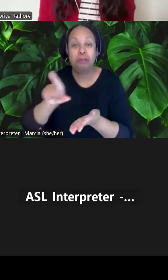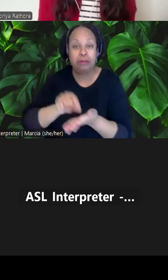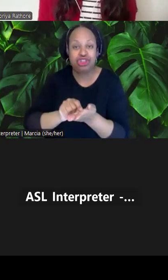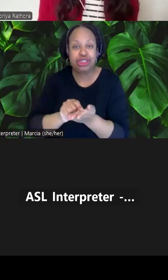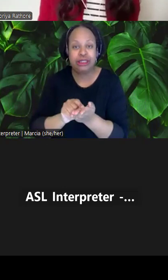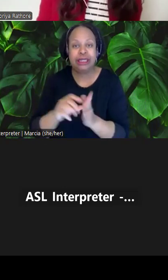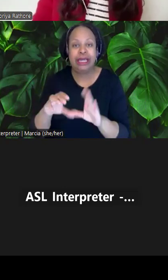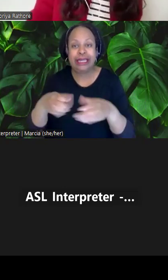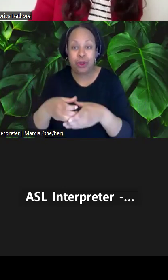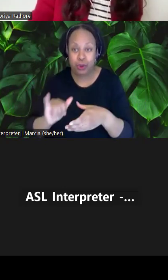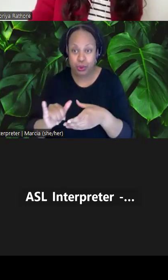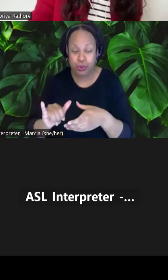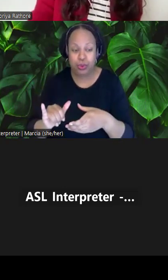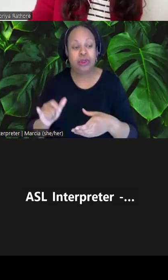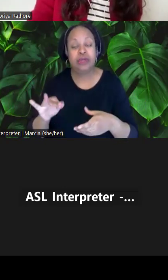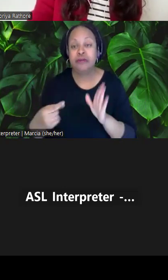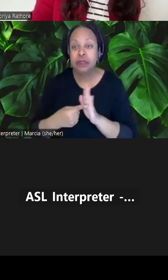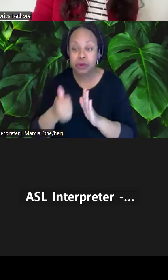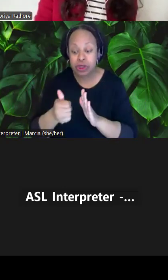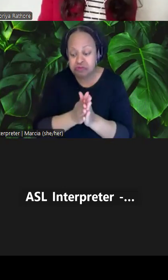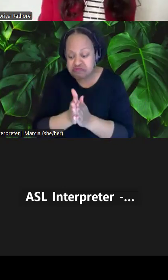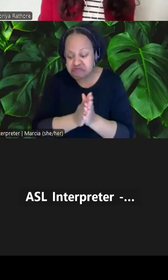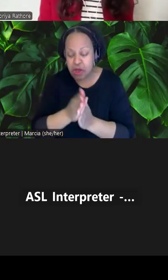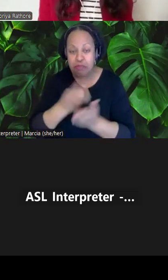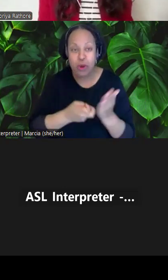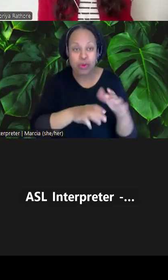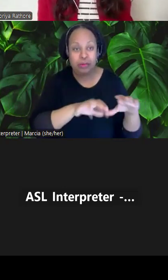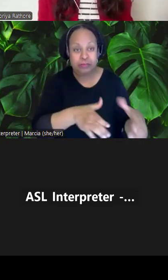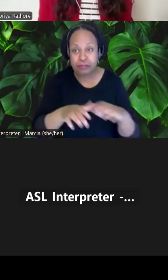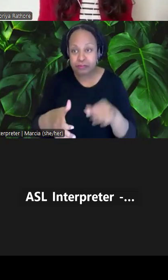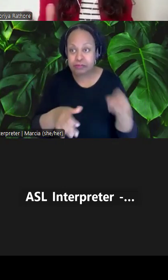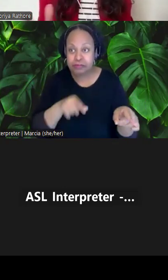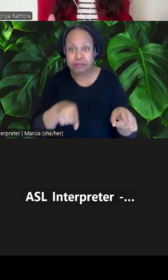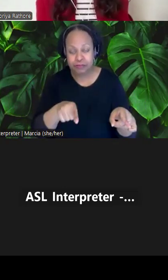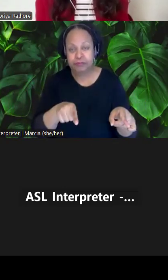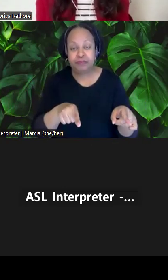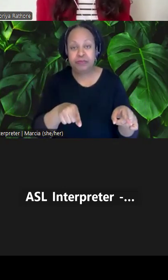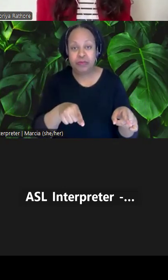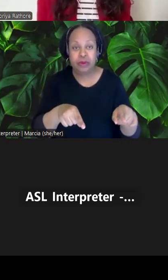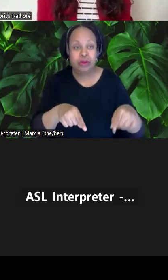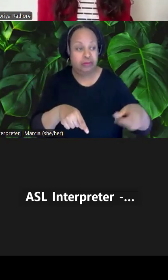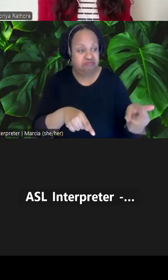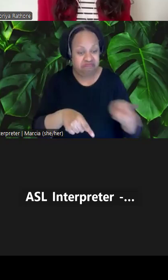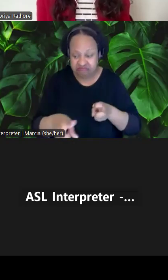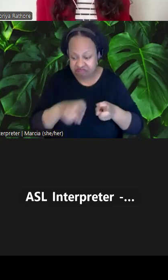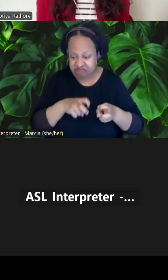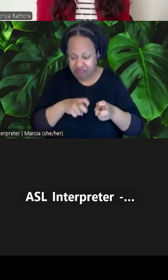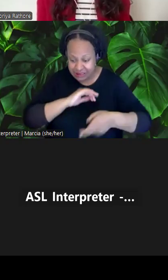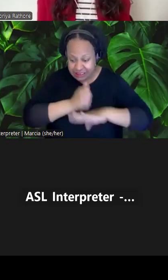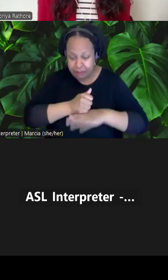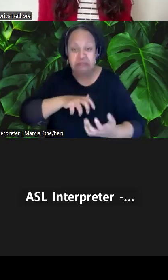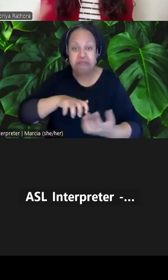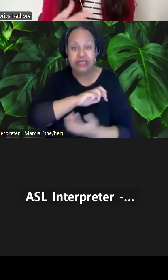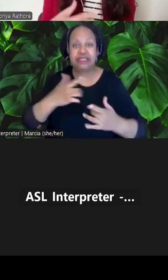If you wanted to do something from both categories and make a sort of hybrid event where you're partially asking